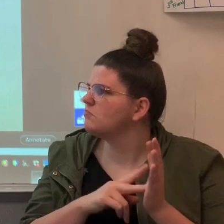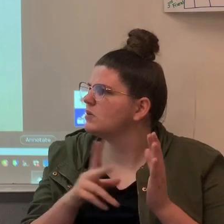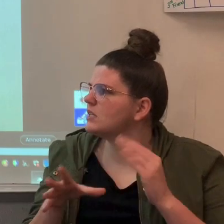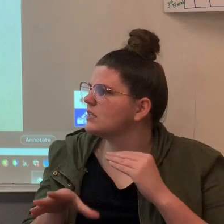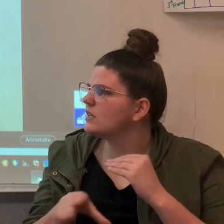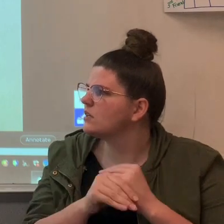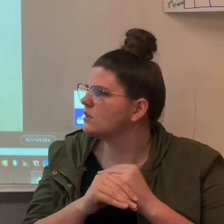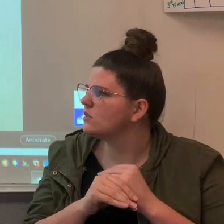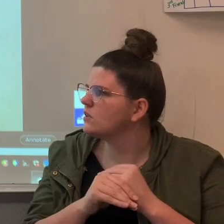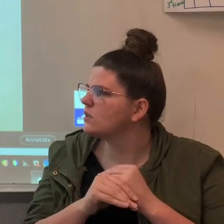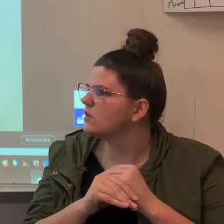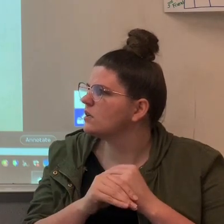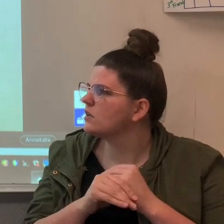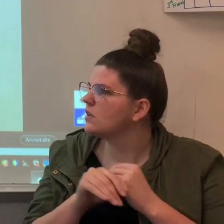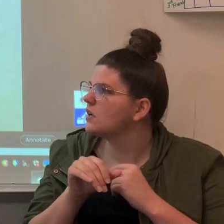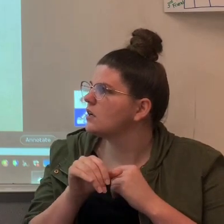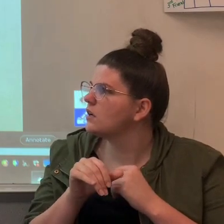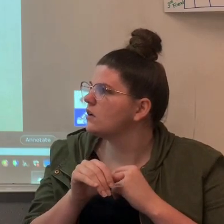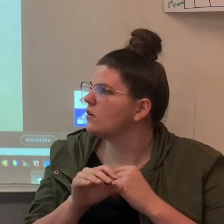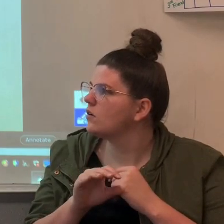That one is going to be our answer.